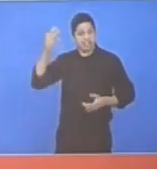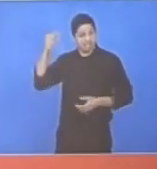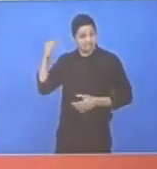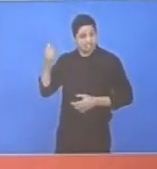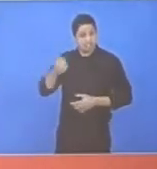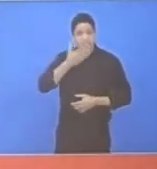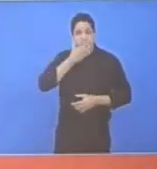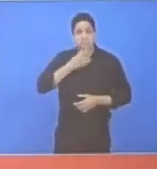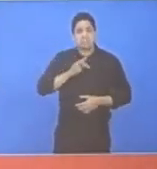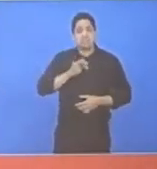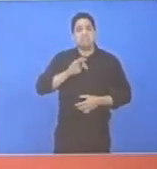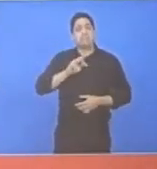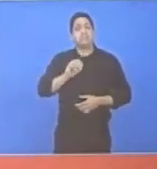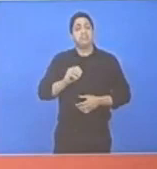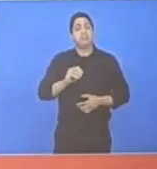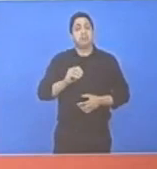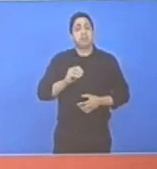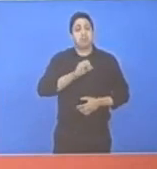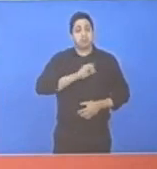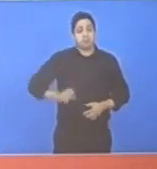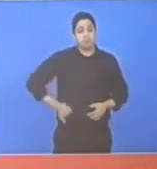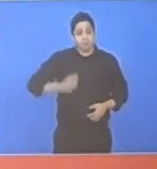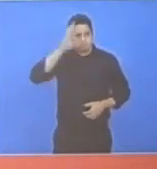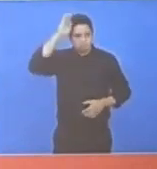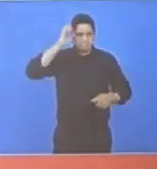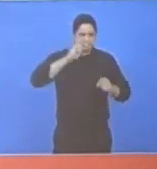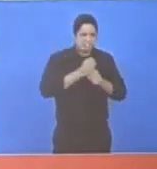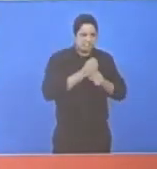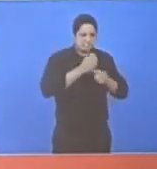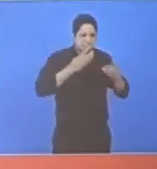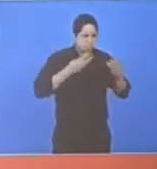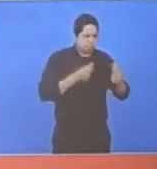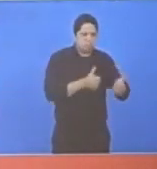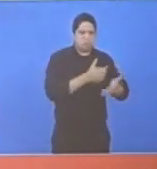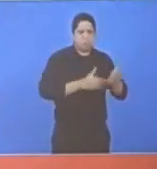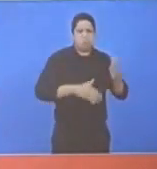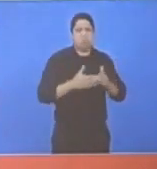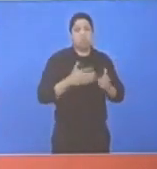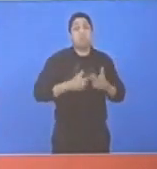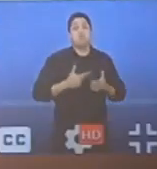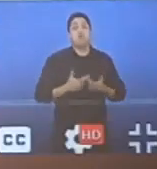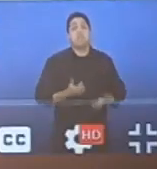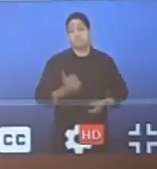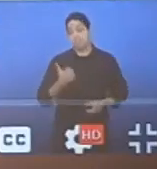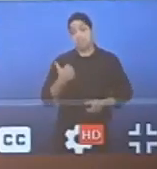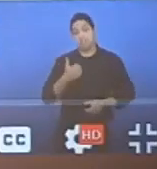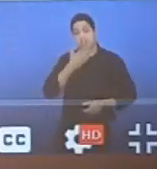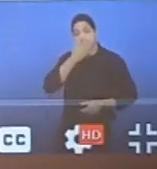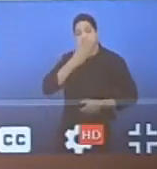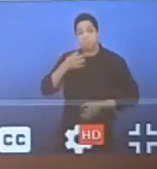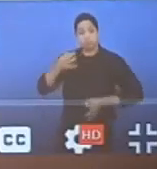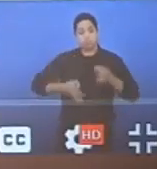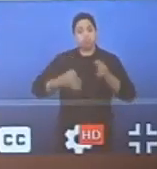Titus, and he came and he took the city and he destroyed everything.